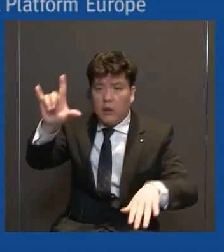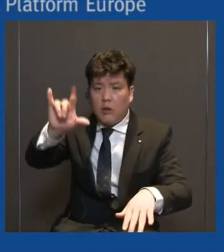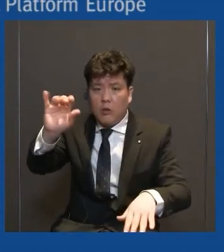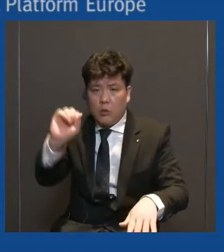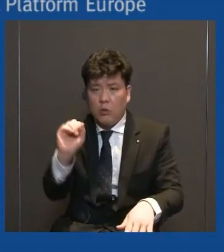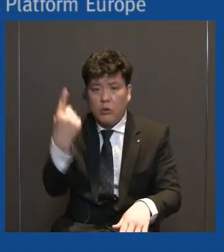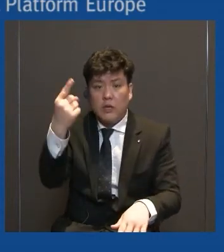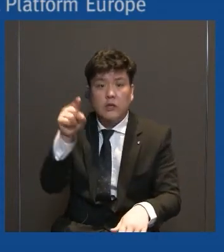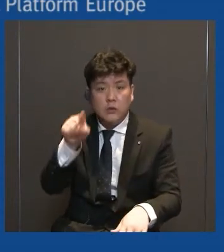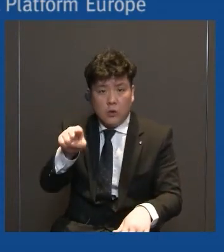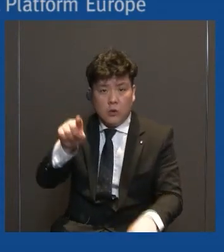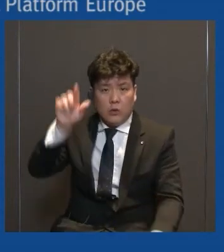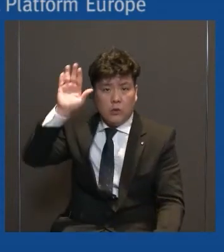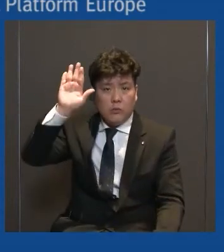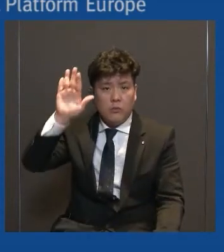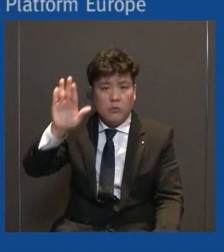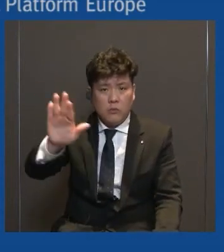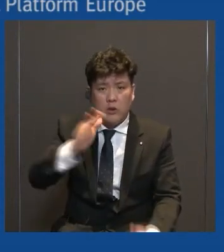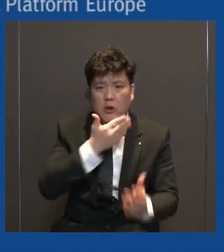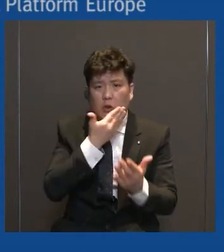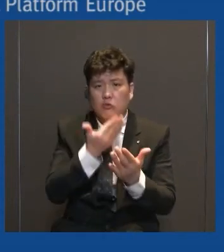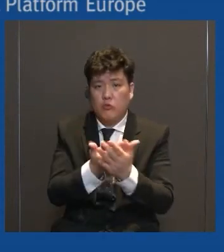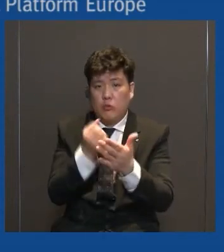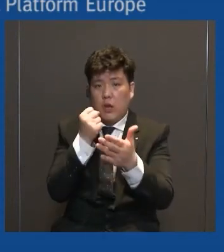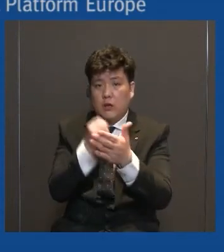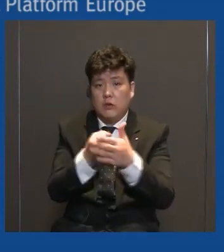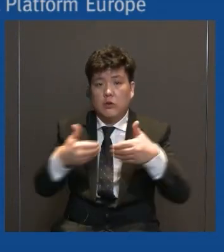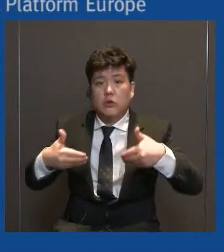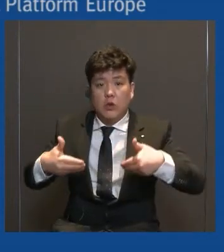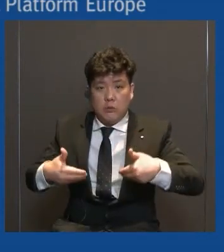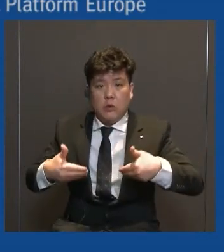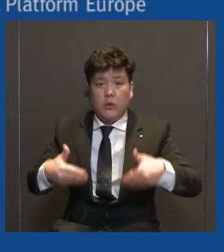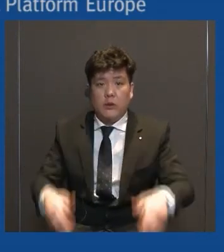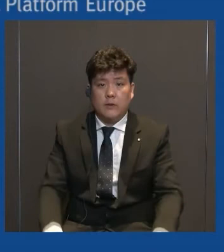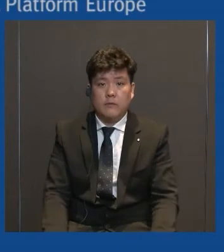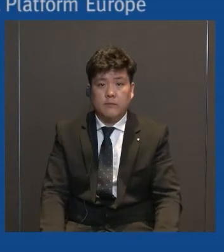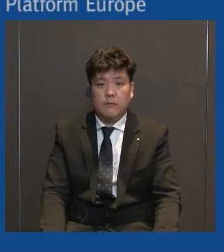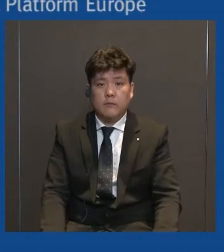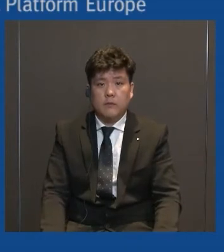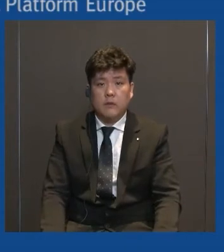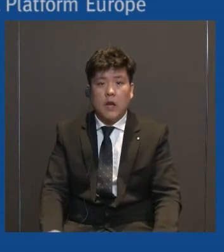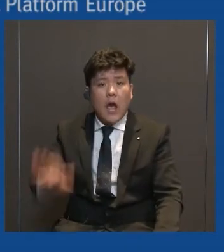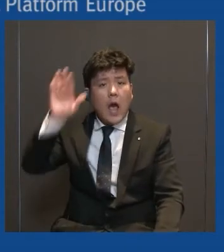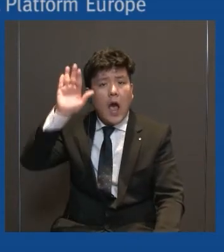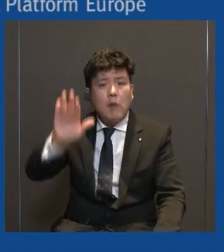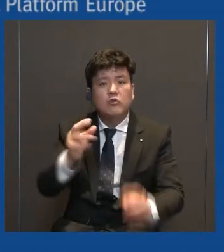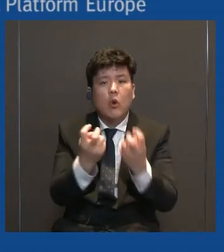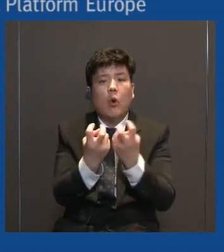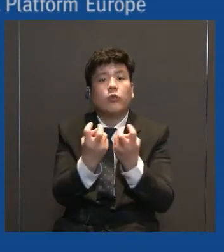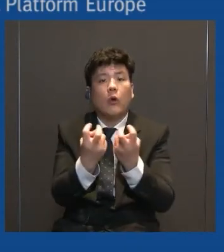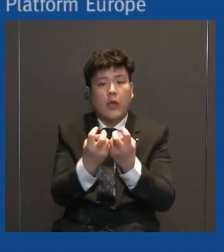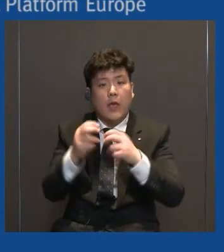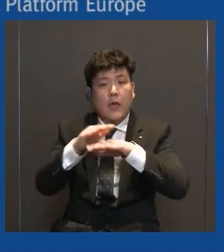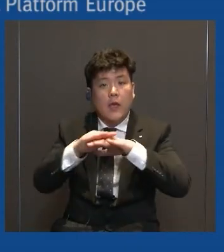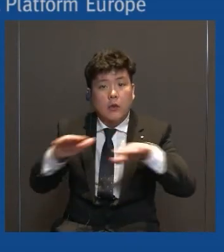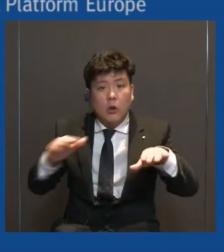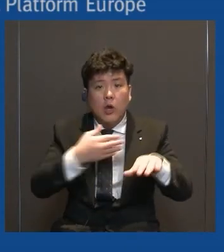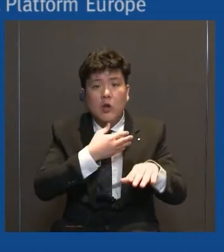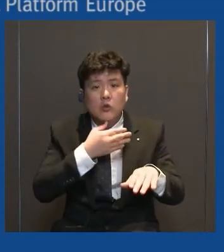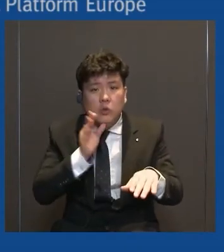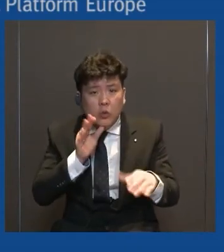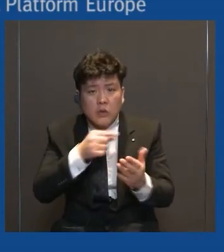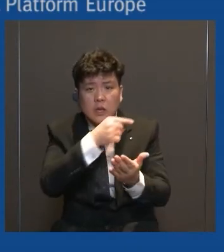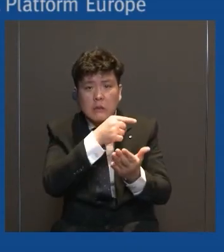the question is, how do we move on? Do we continue with the same status quo, treating older people disadvantages as less serious? Or do